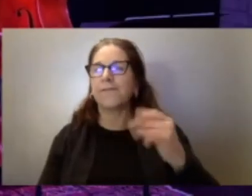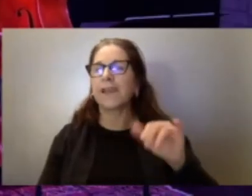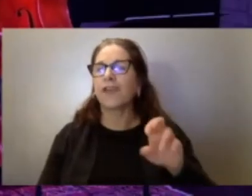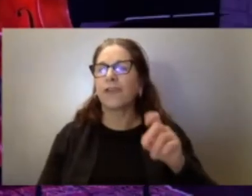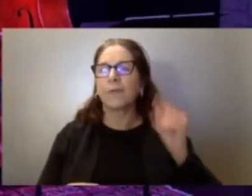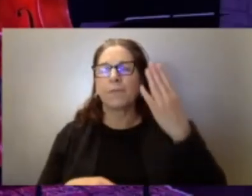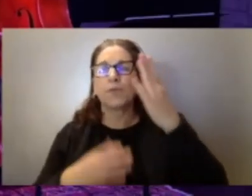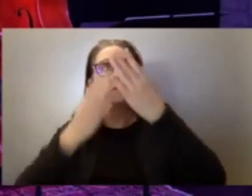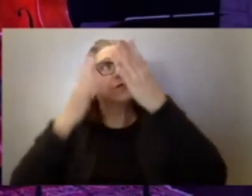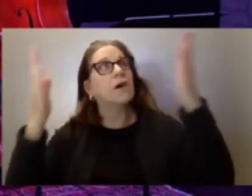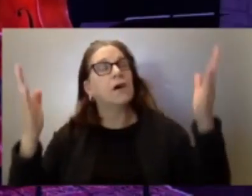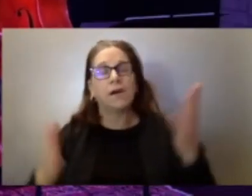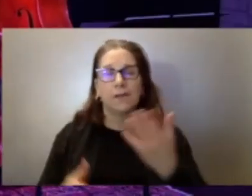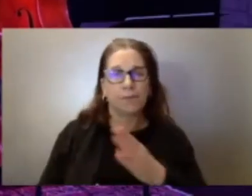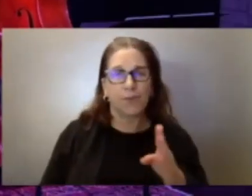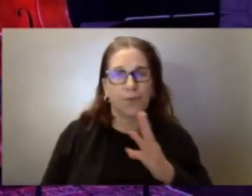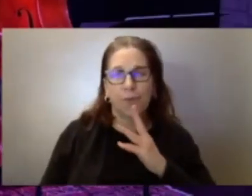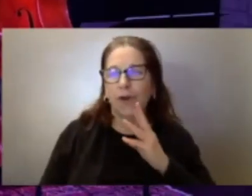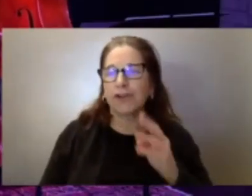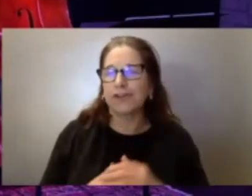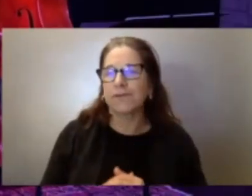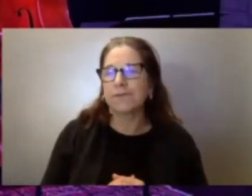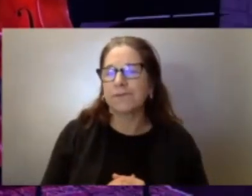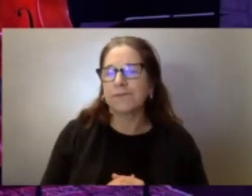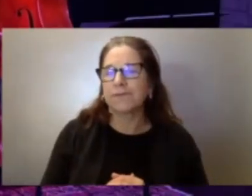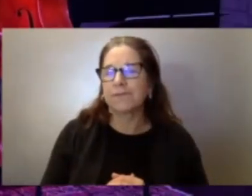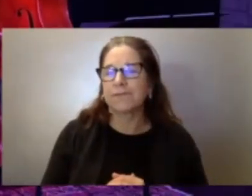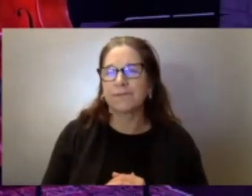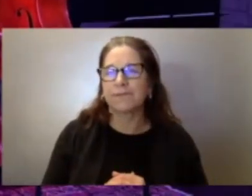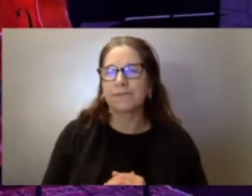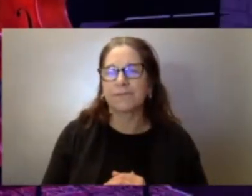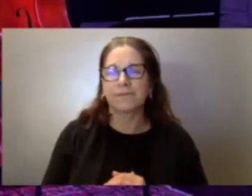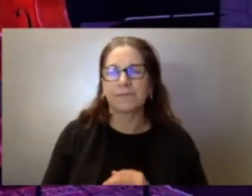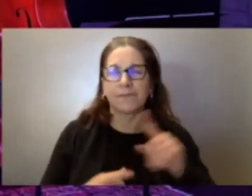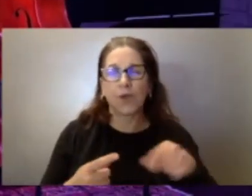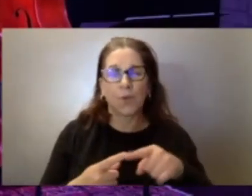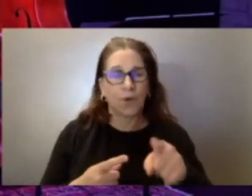the atmosphere, the blue sky, and the blue water.